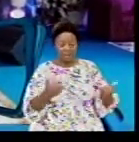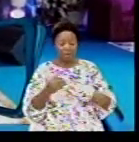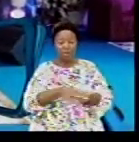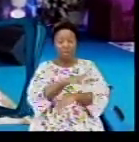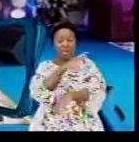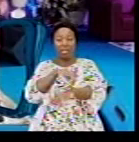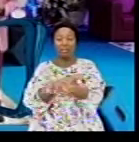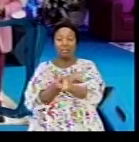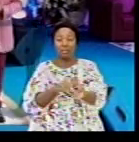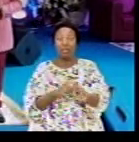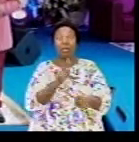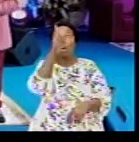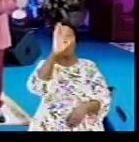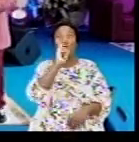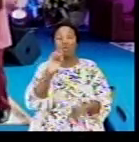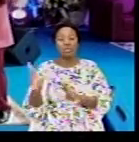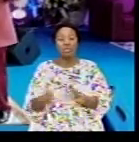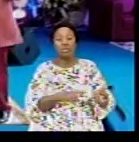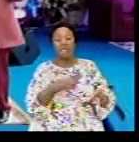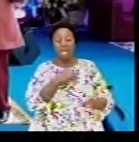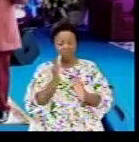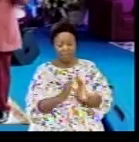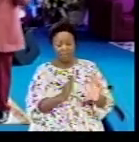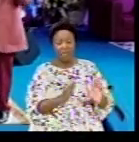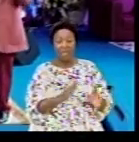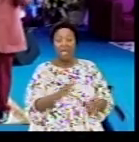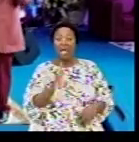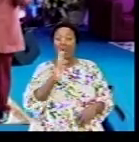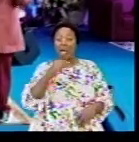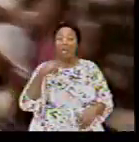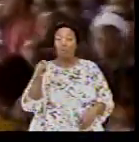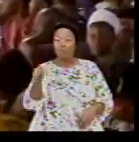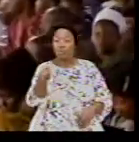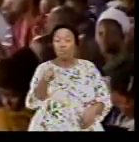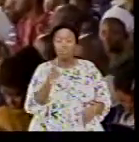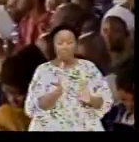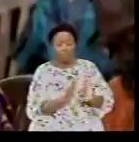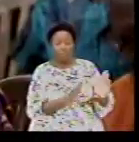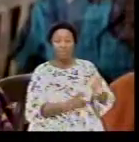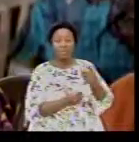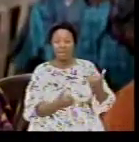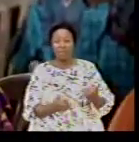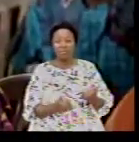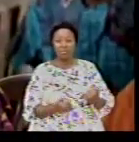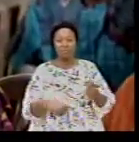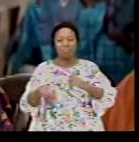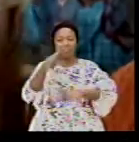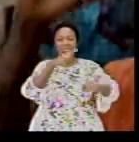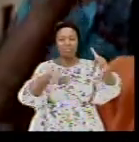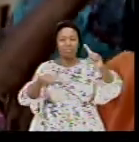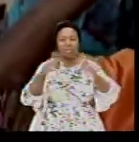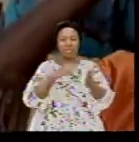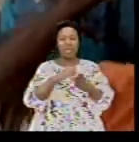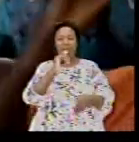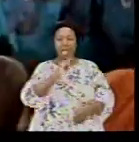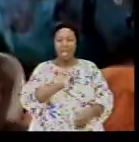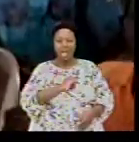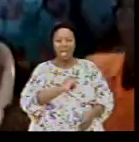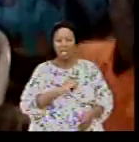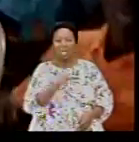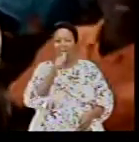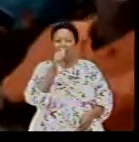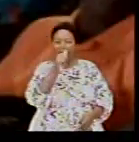God is ready. Are the people there ready? I am ready. I am